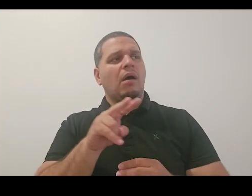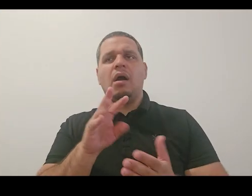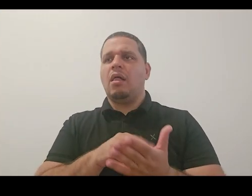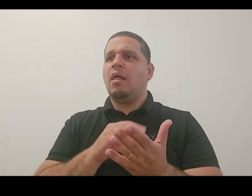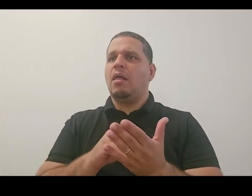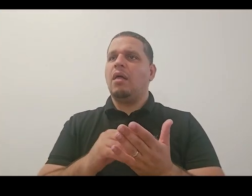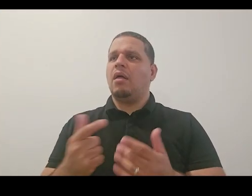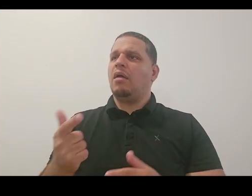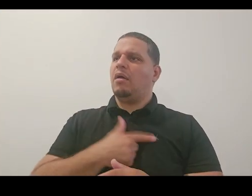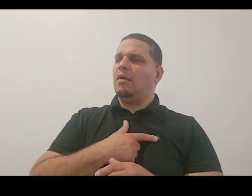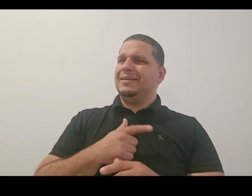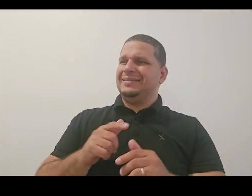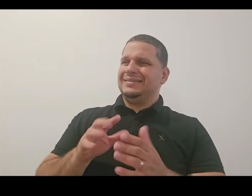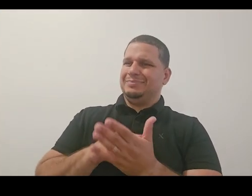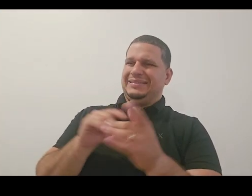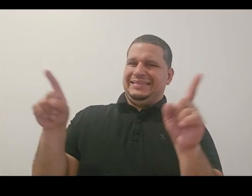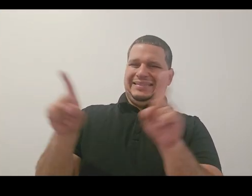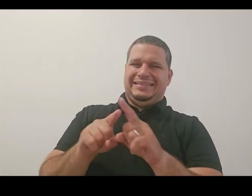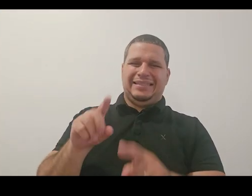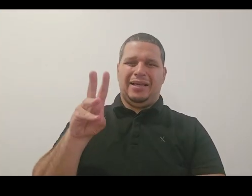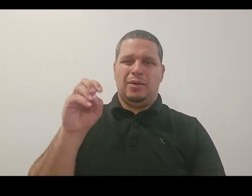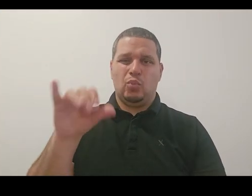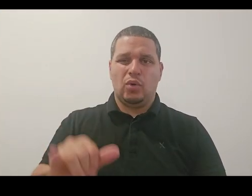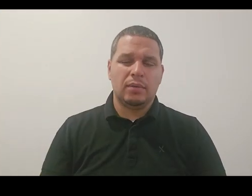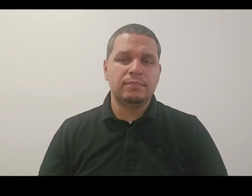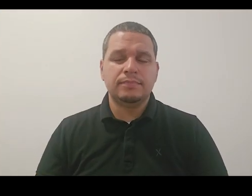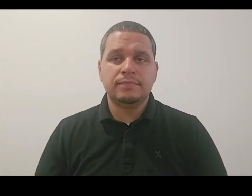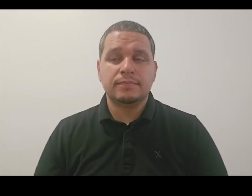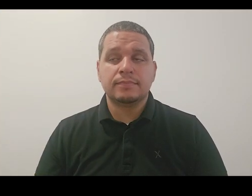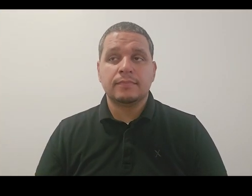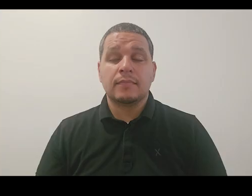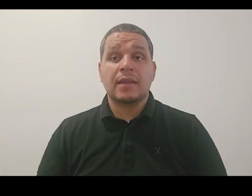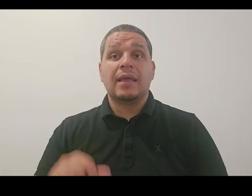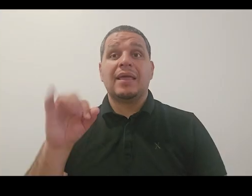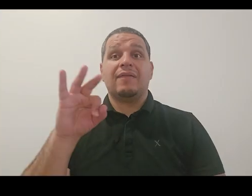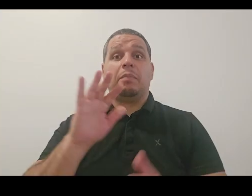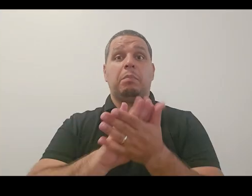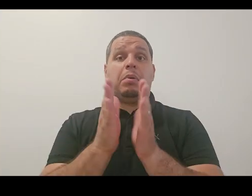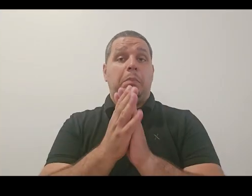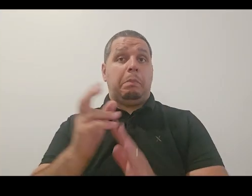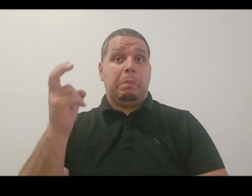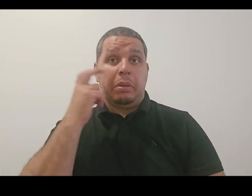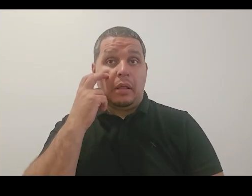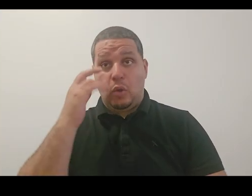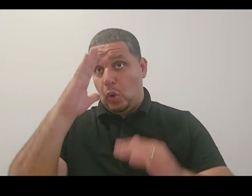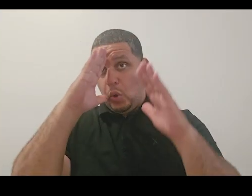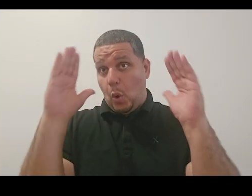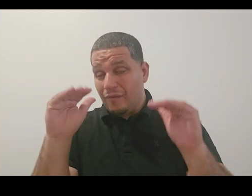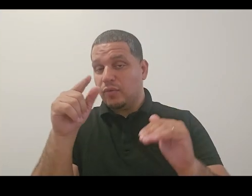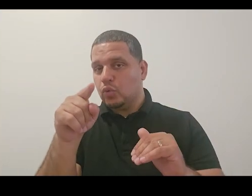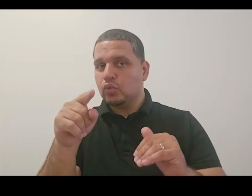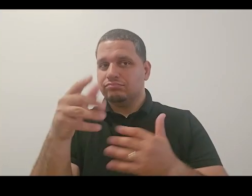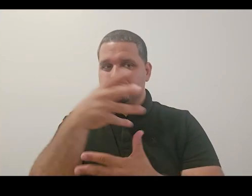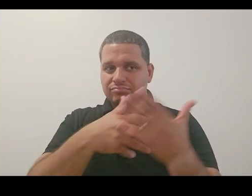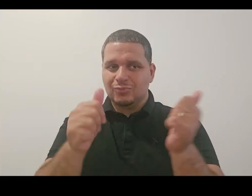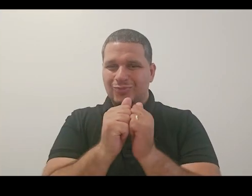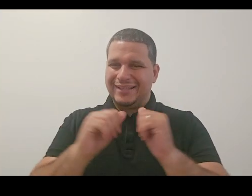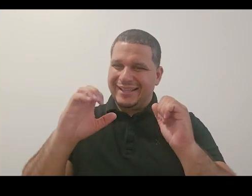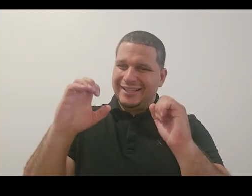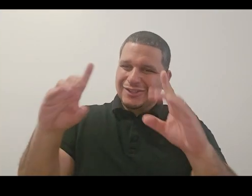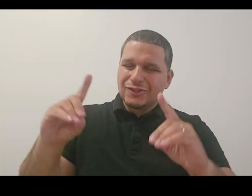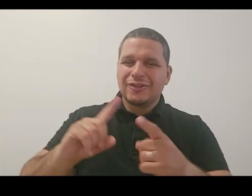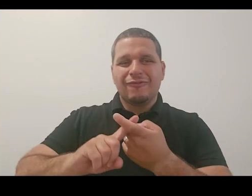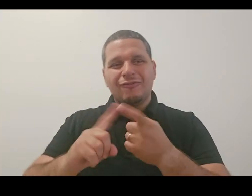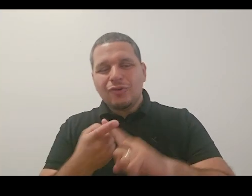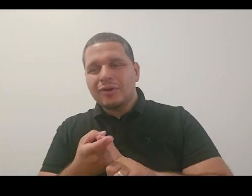do it, and you're going to be doing it pretty much that same way. If you are blind, hopefully you're surrounded by educators